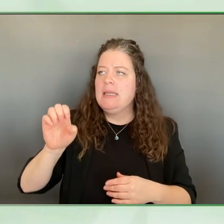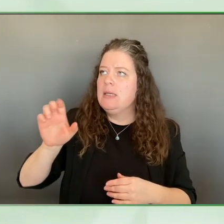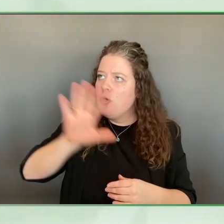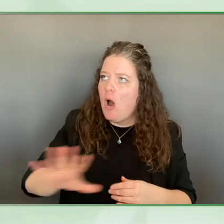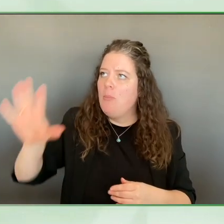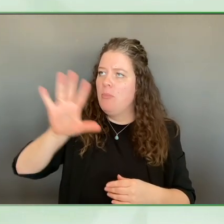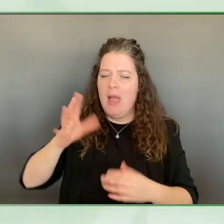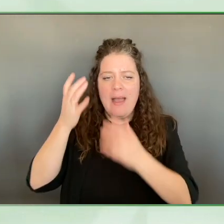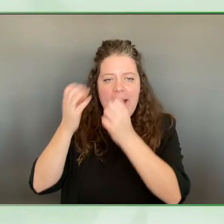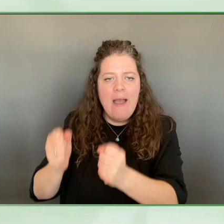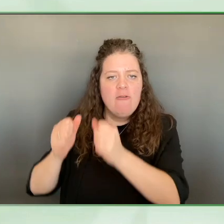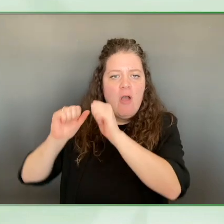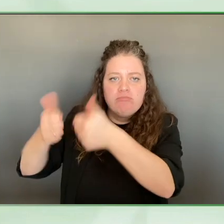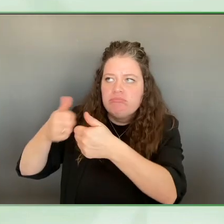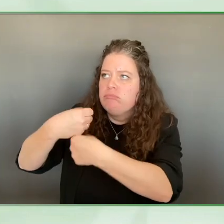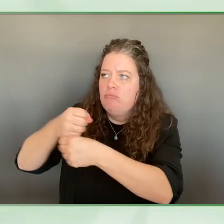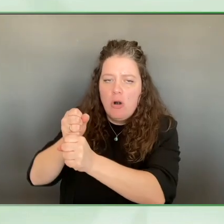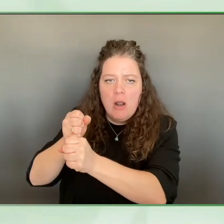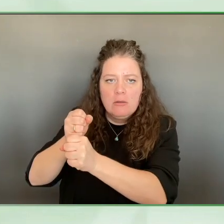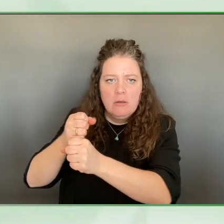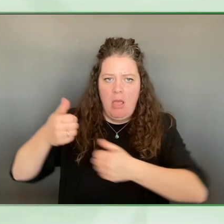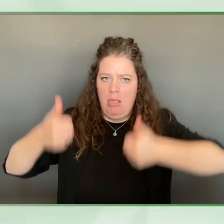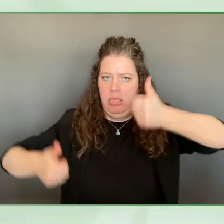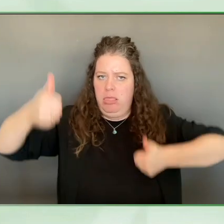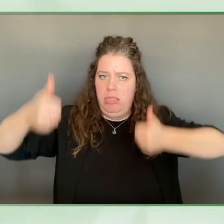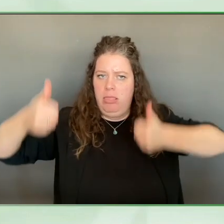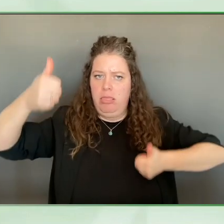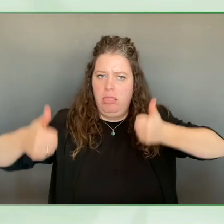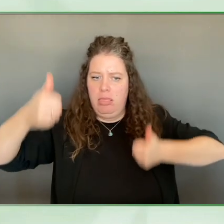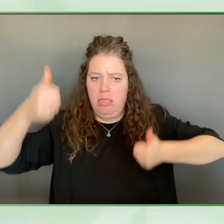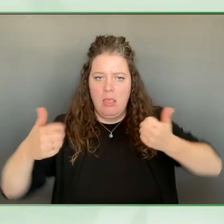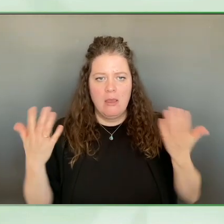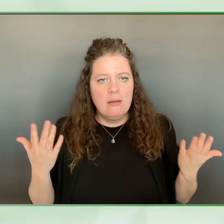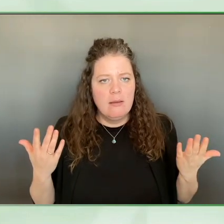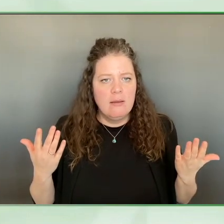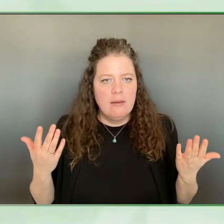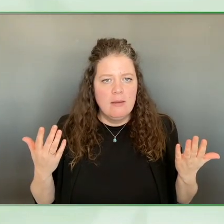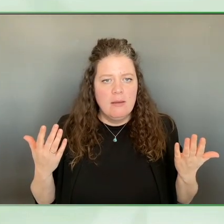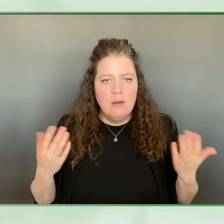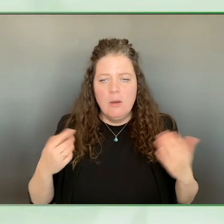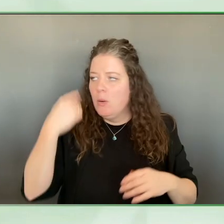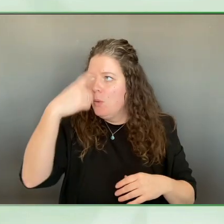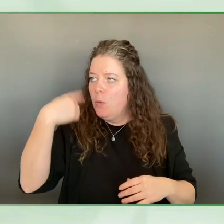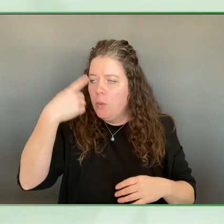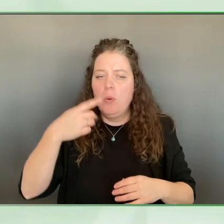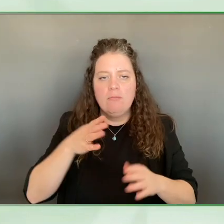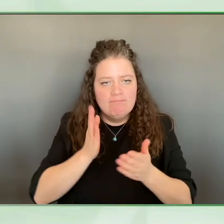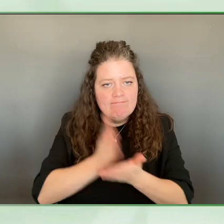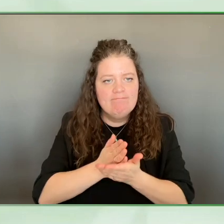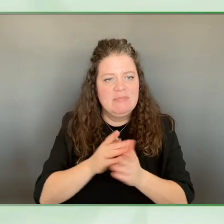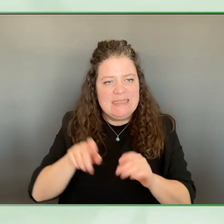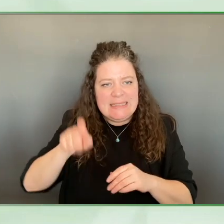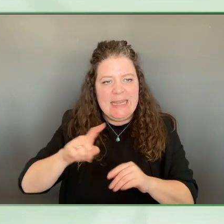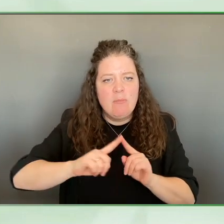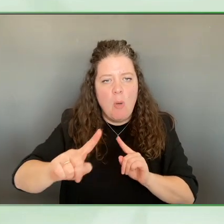and nobody's gonna be looking after the people who really need mobility in our country, in our